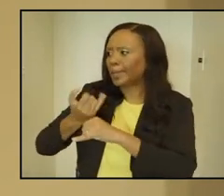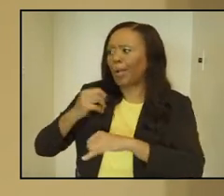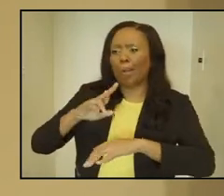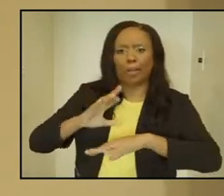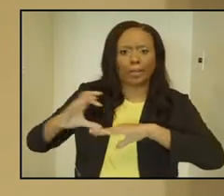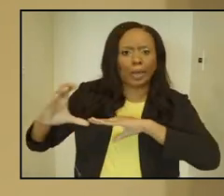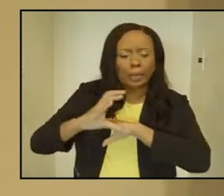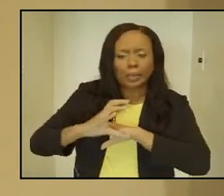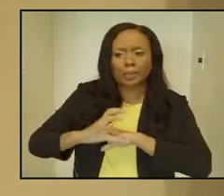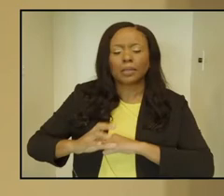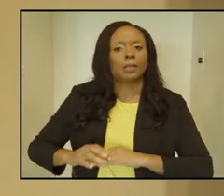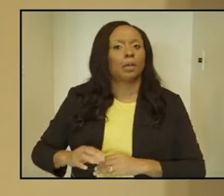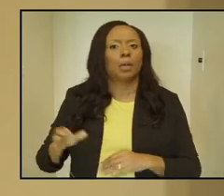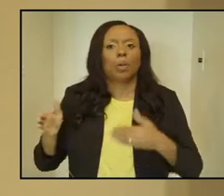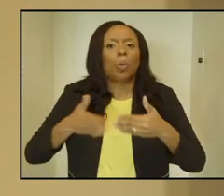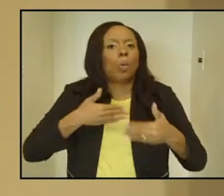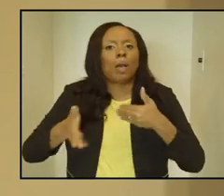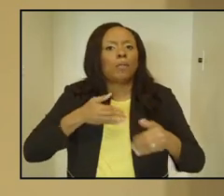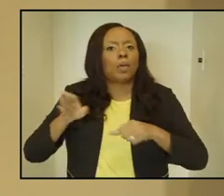also mean that